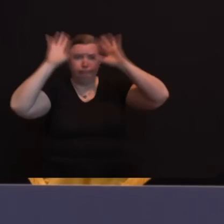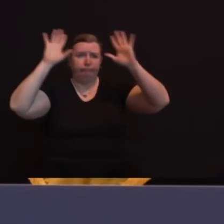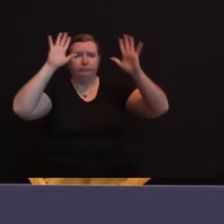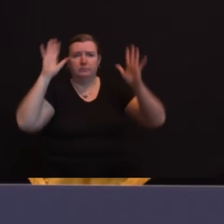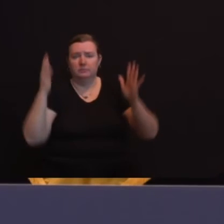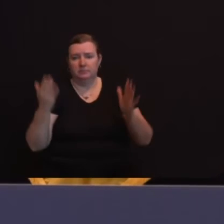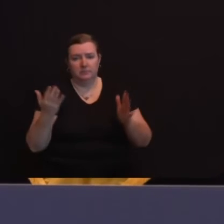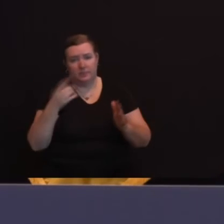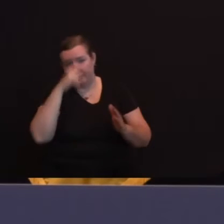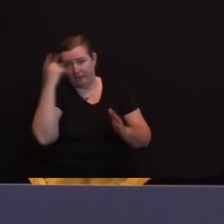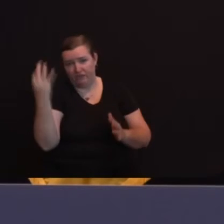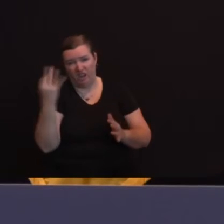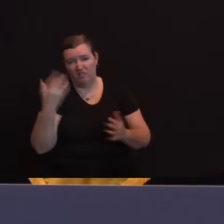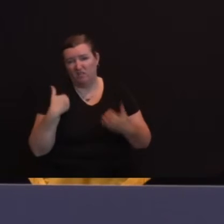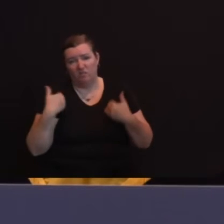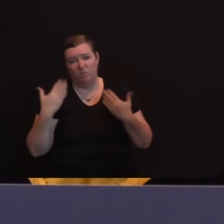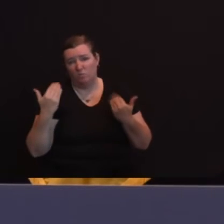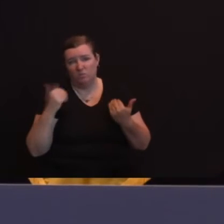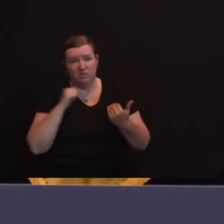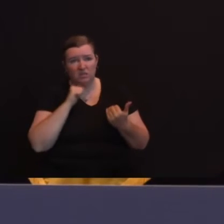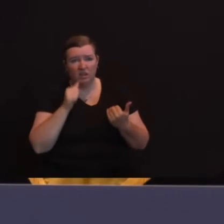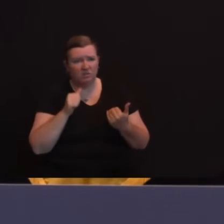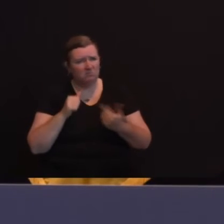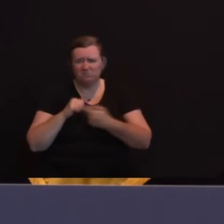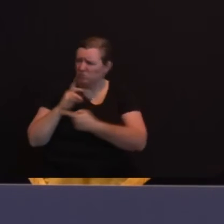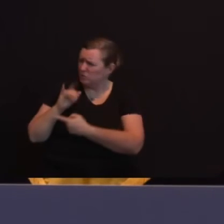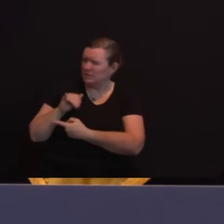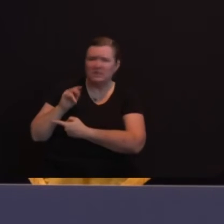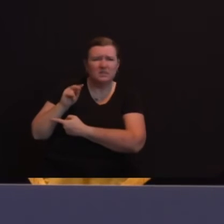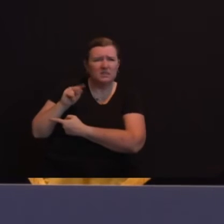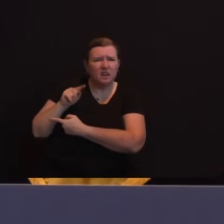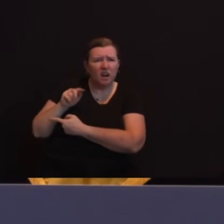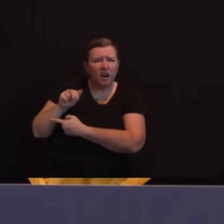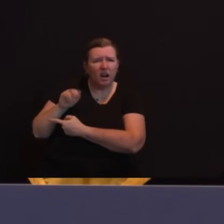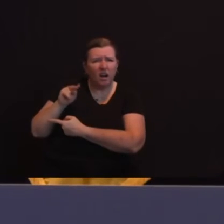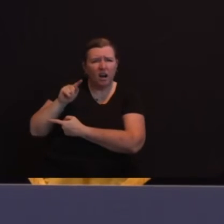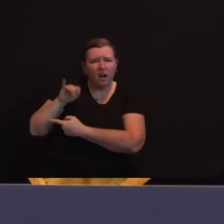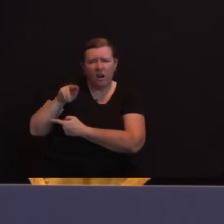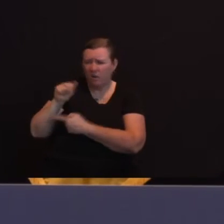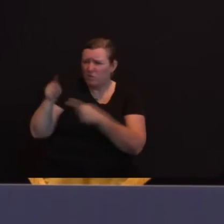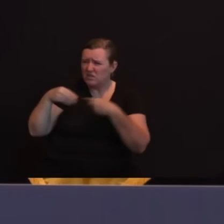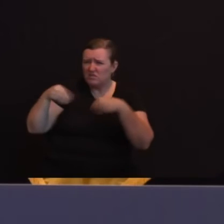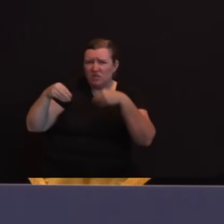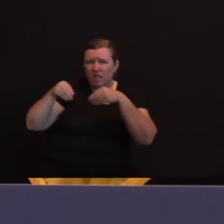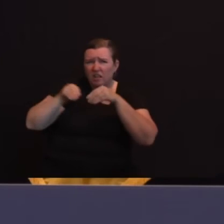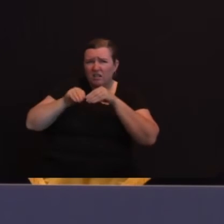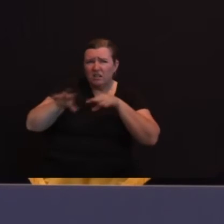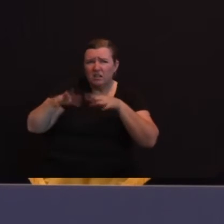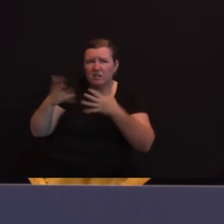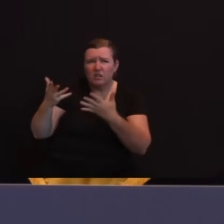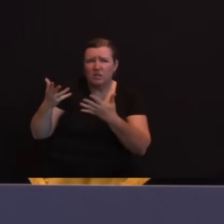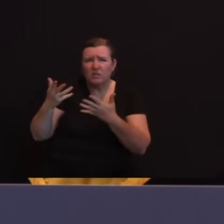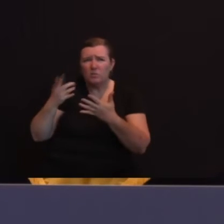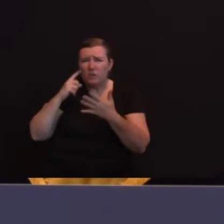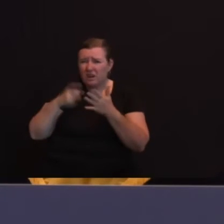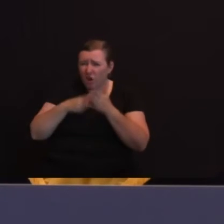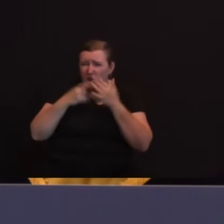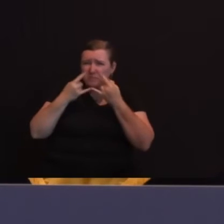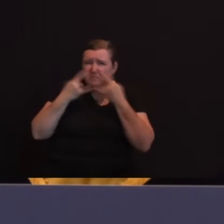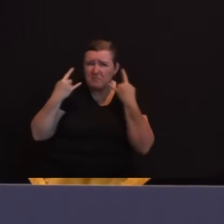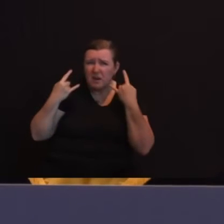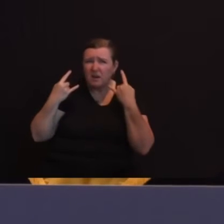or Tina. Now, the thing about retail is you're required to wear a face covering. There's a lot of PPE and barriers and